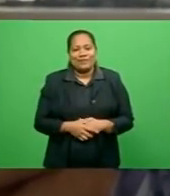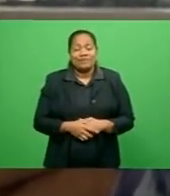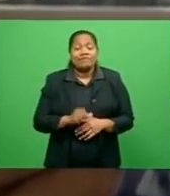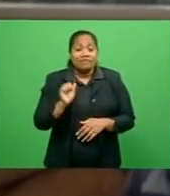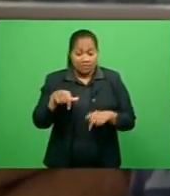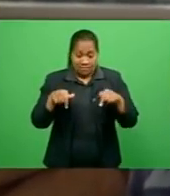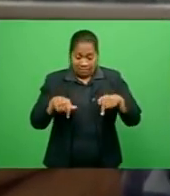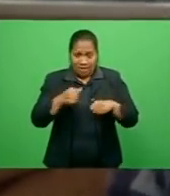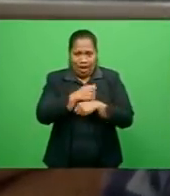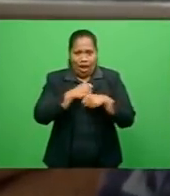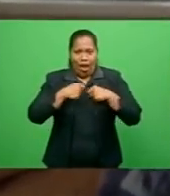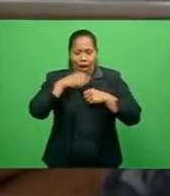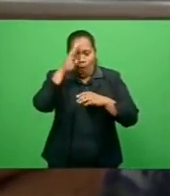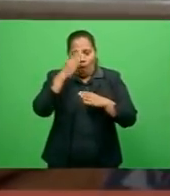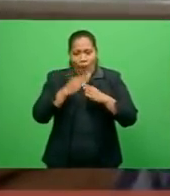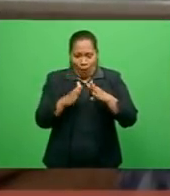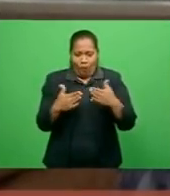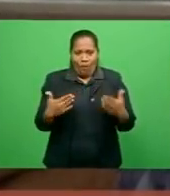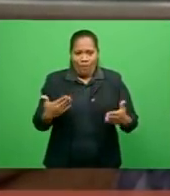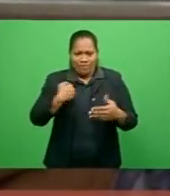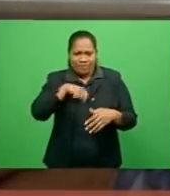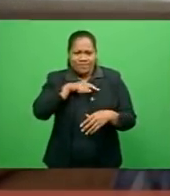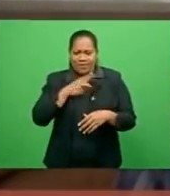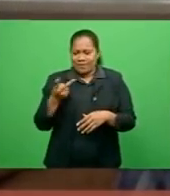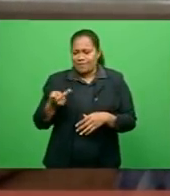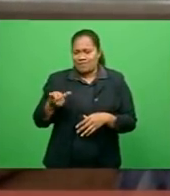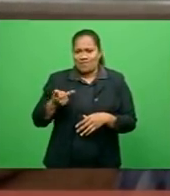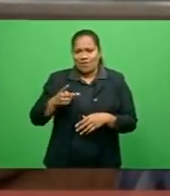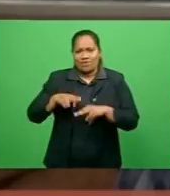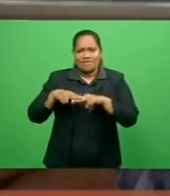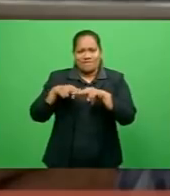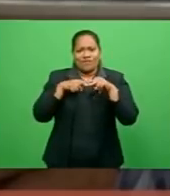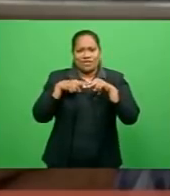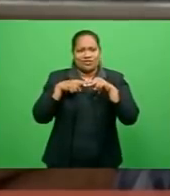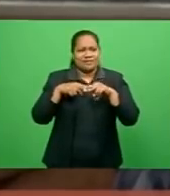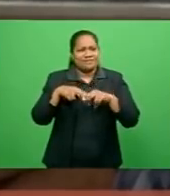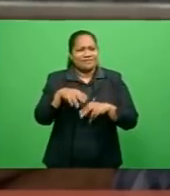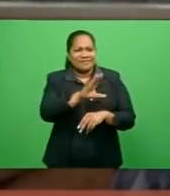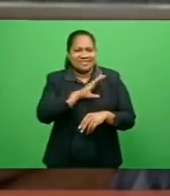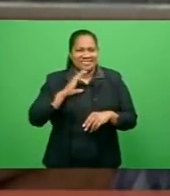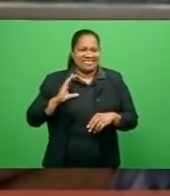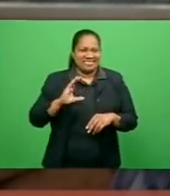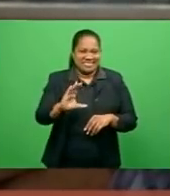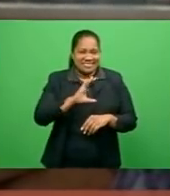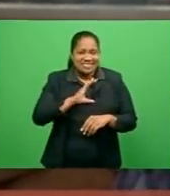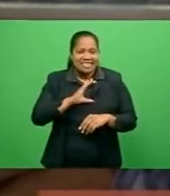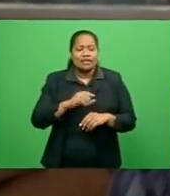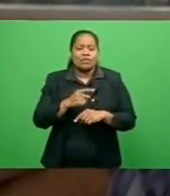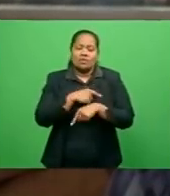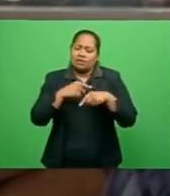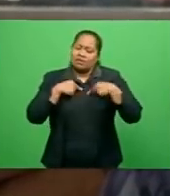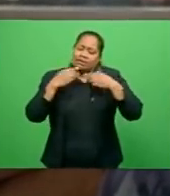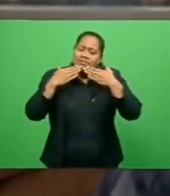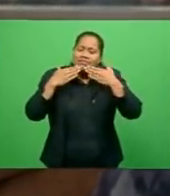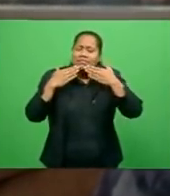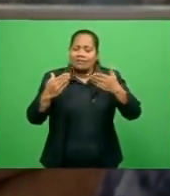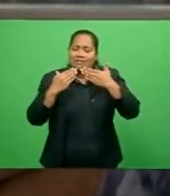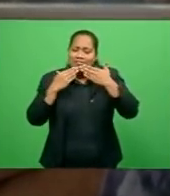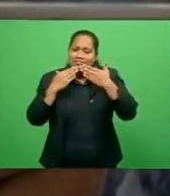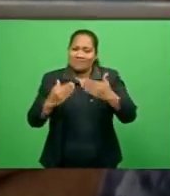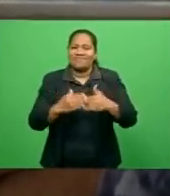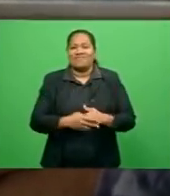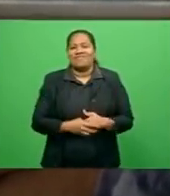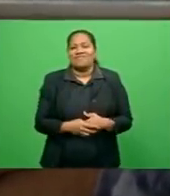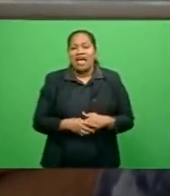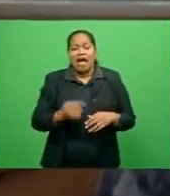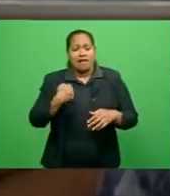now, and we're both Fiji citizens, and we're thankful for that. And